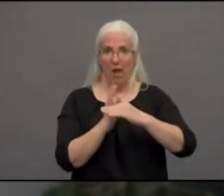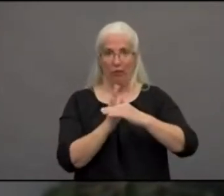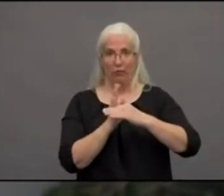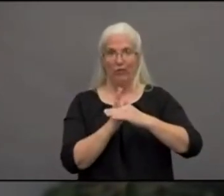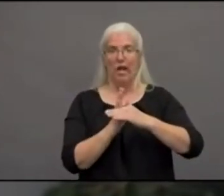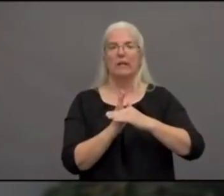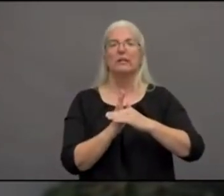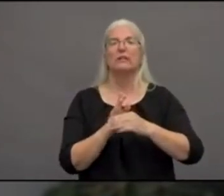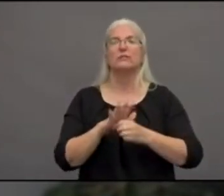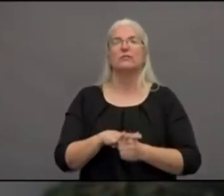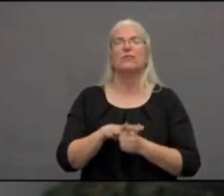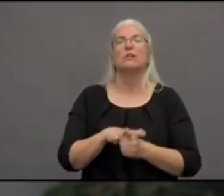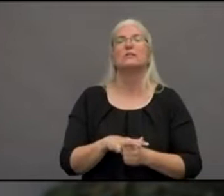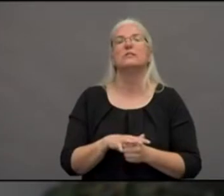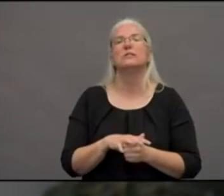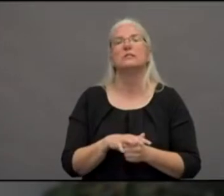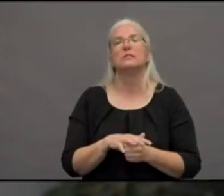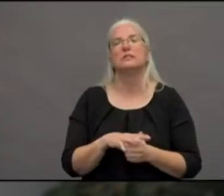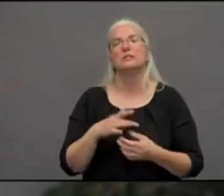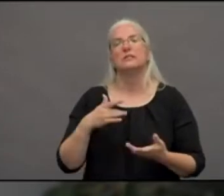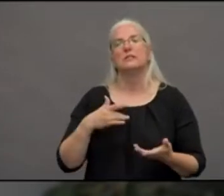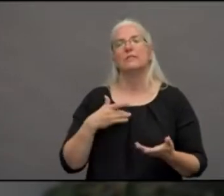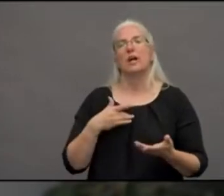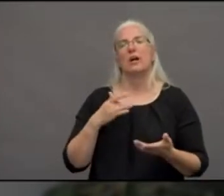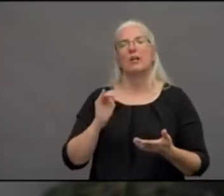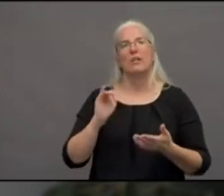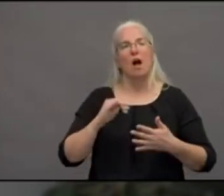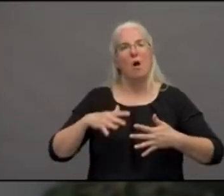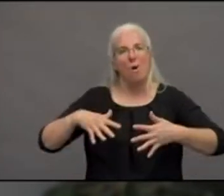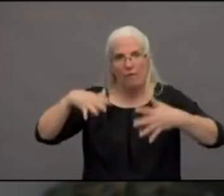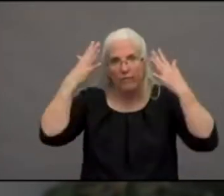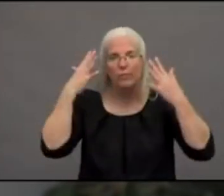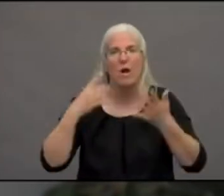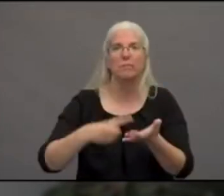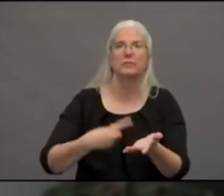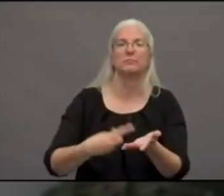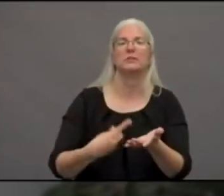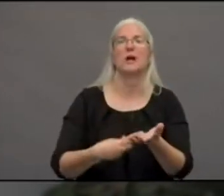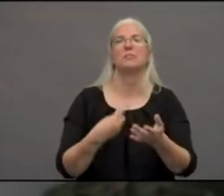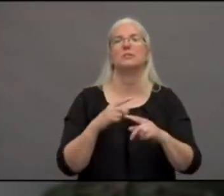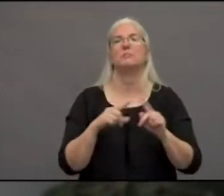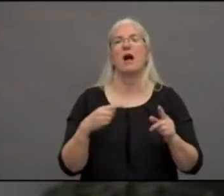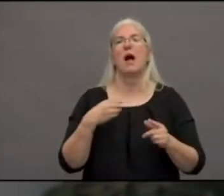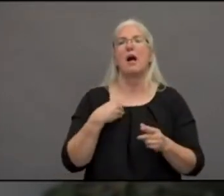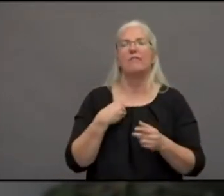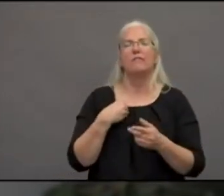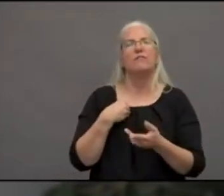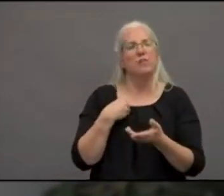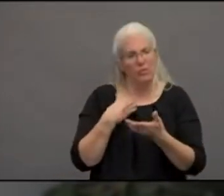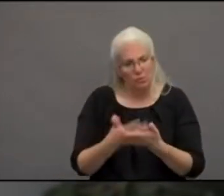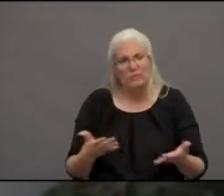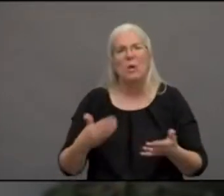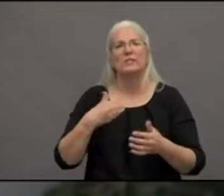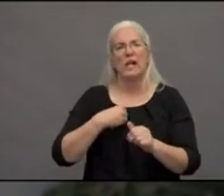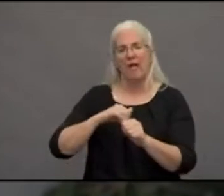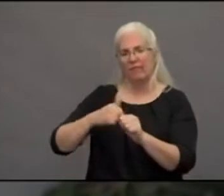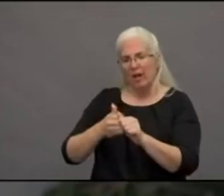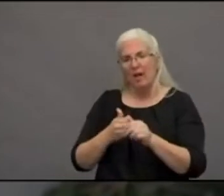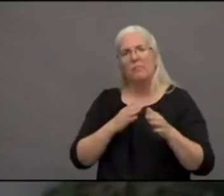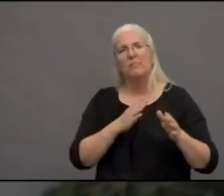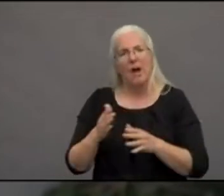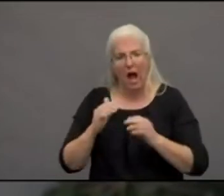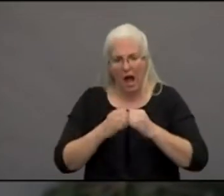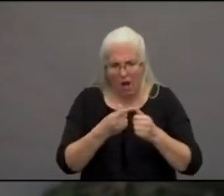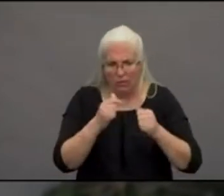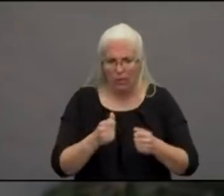is stress that can feel at times a bit overwhelming, but we have the resources to reorganize around whatever's happening